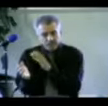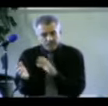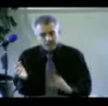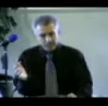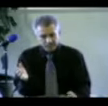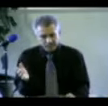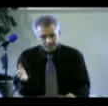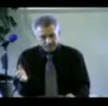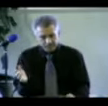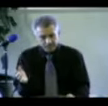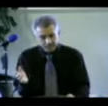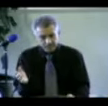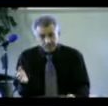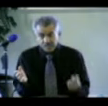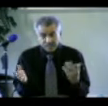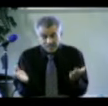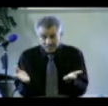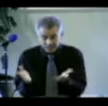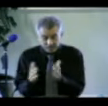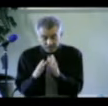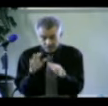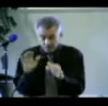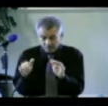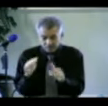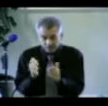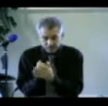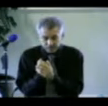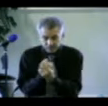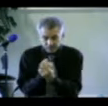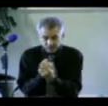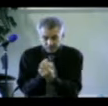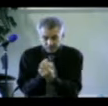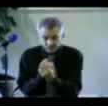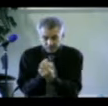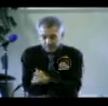being Christians, if any comfort from His love,